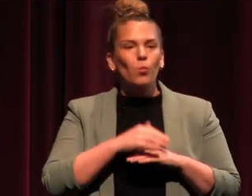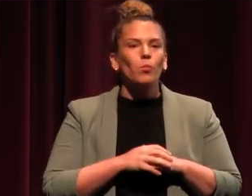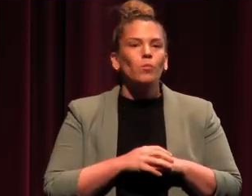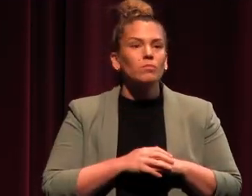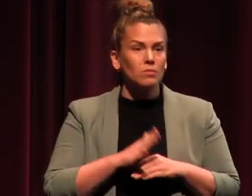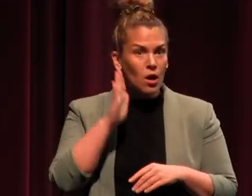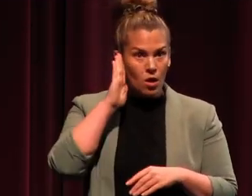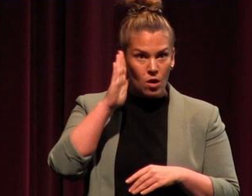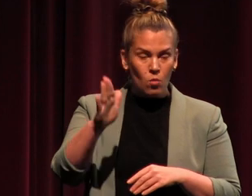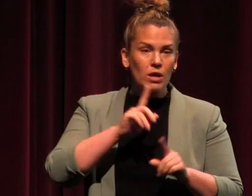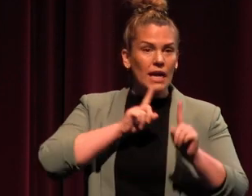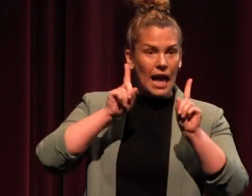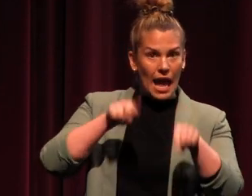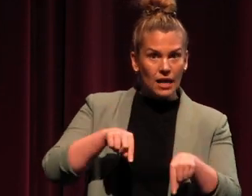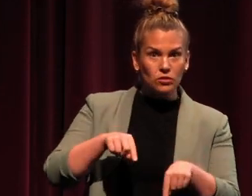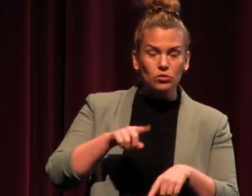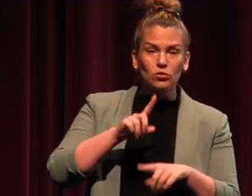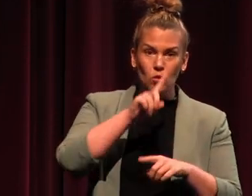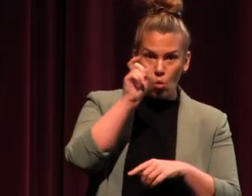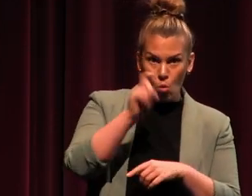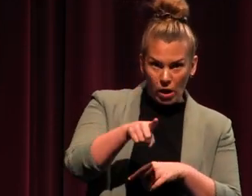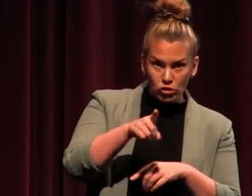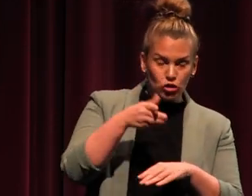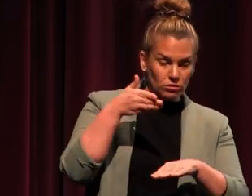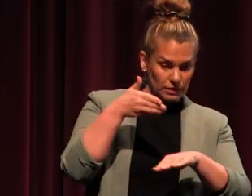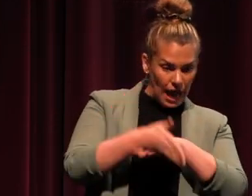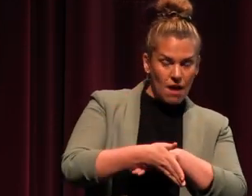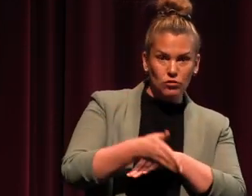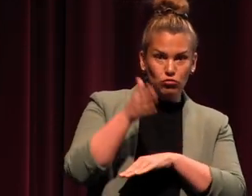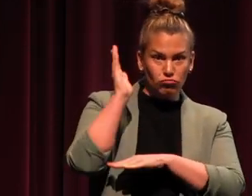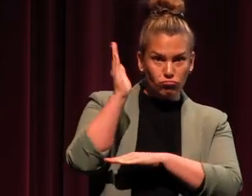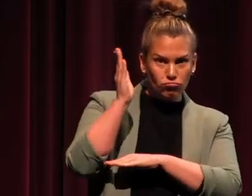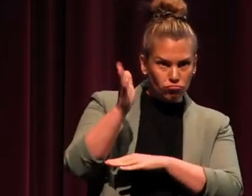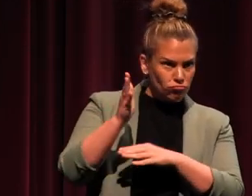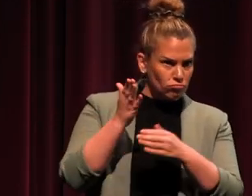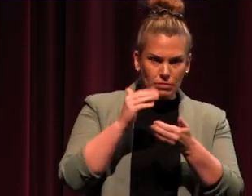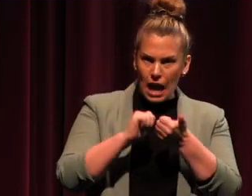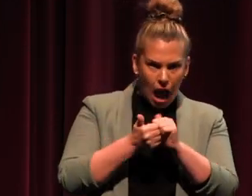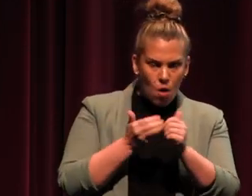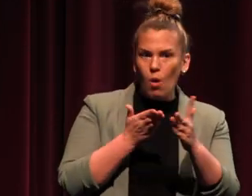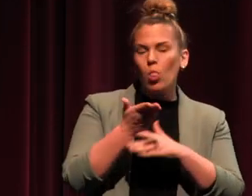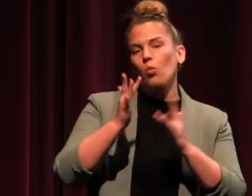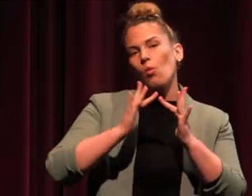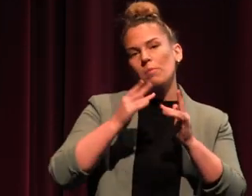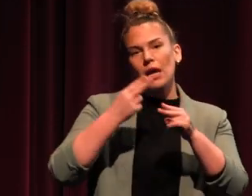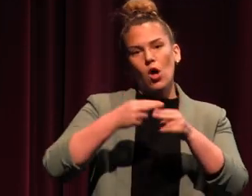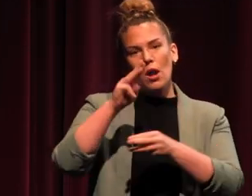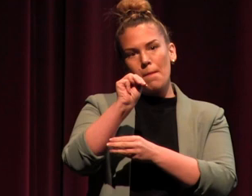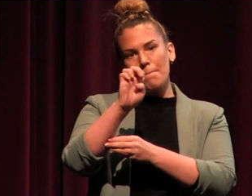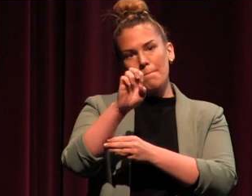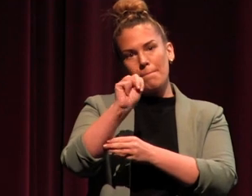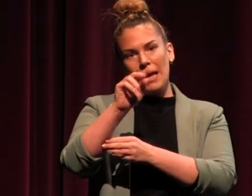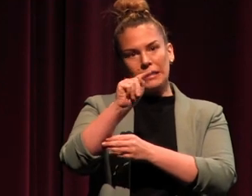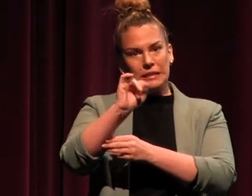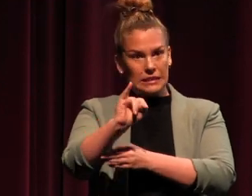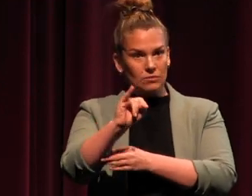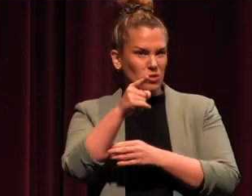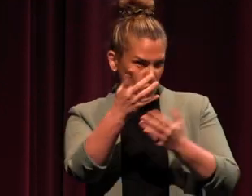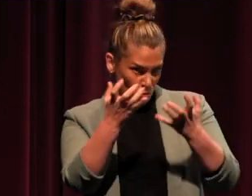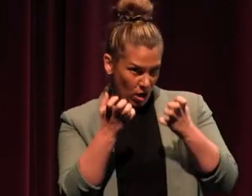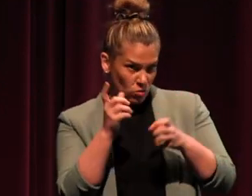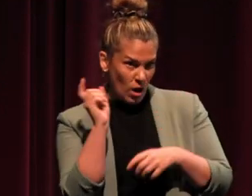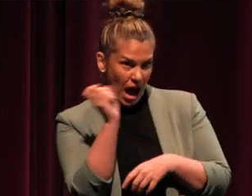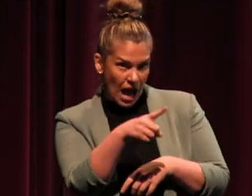taking questions to ask the presenter after their presentation via a website called Menti. If you'd like to ask a